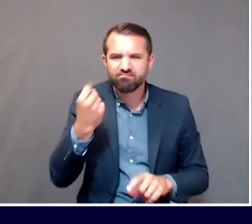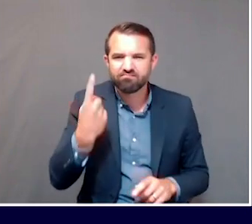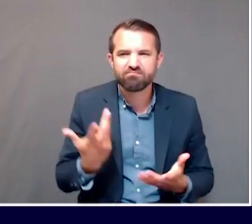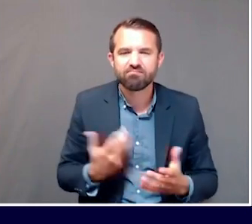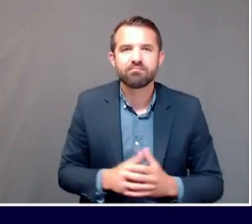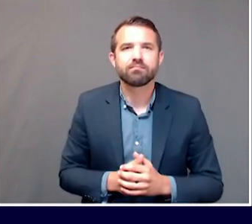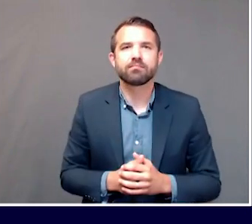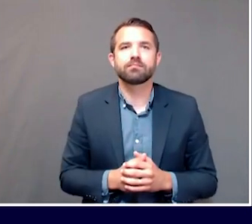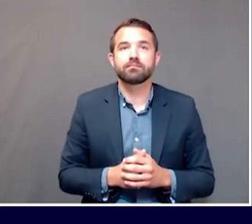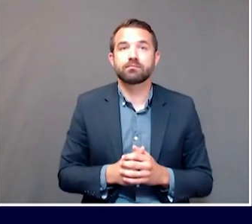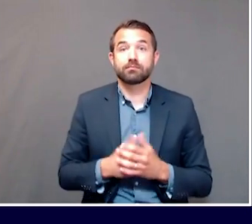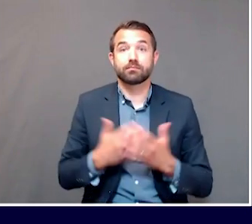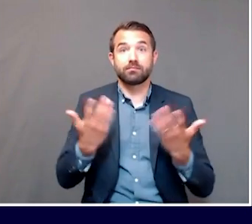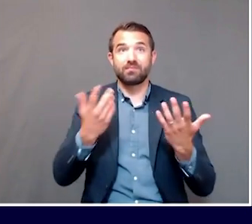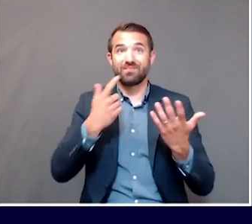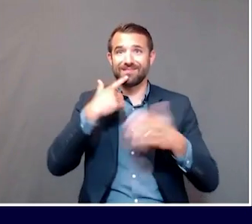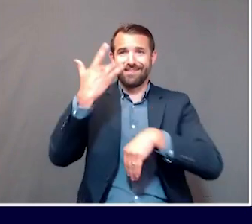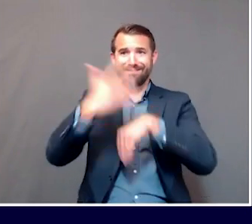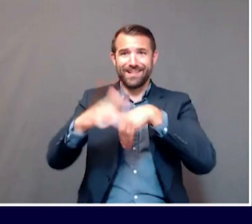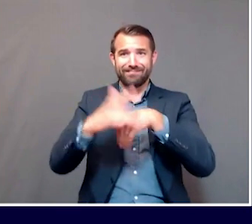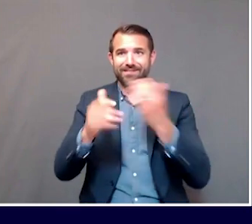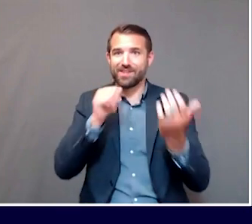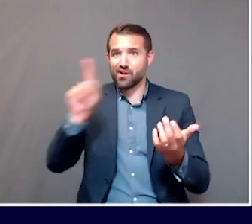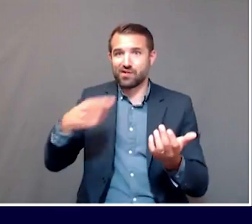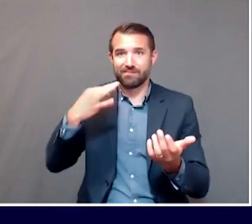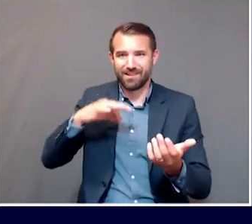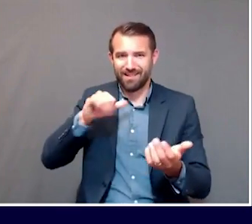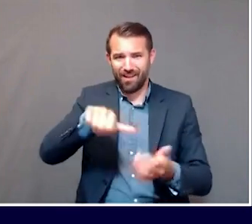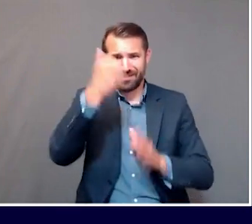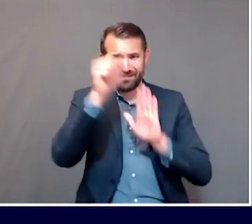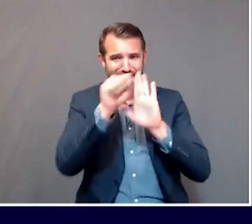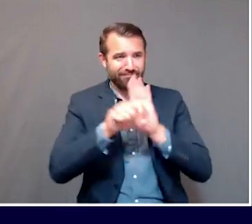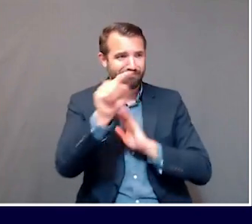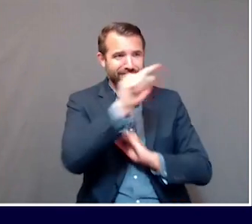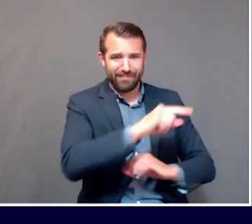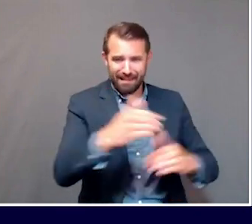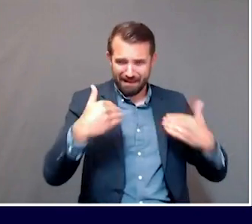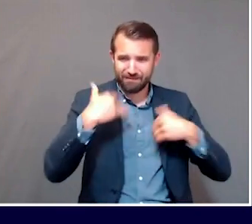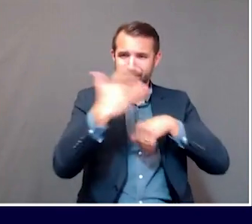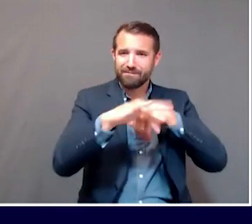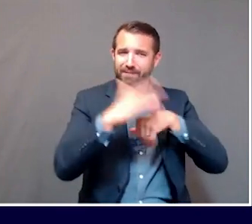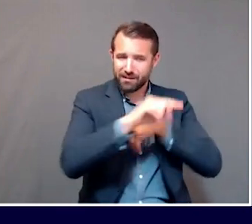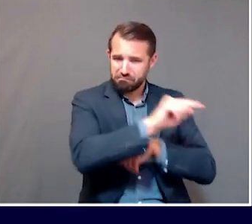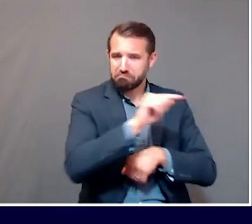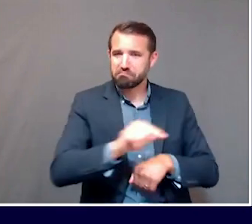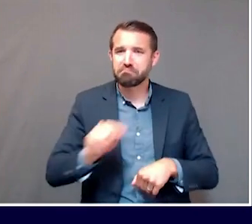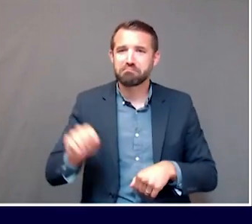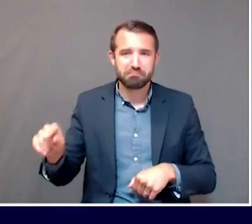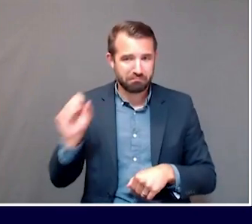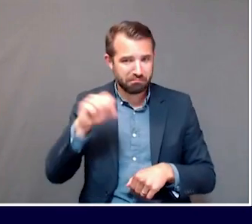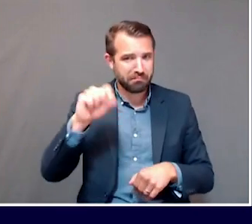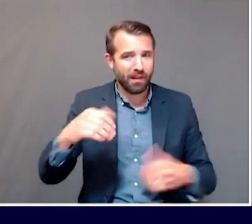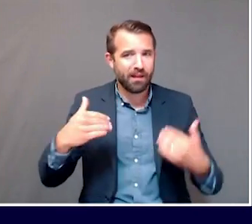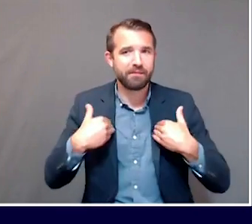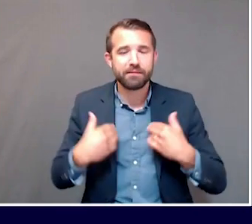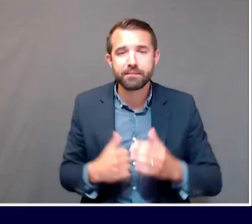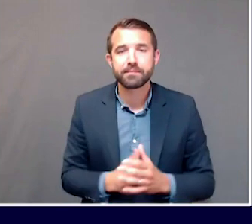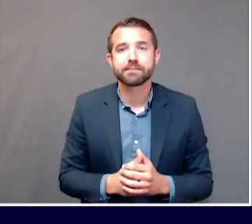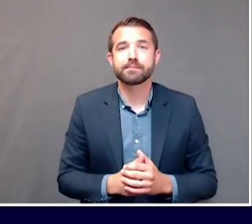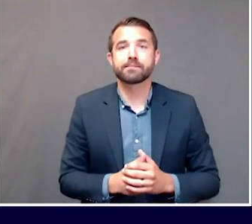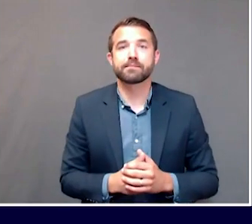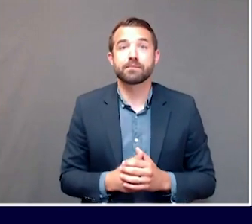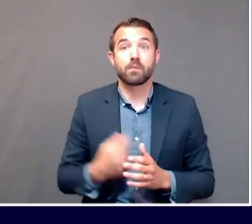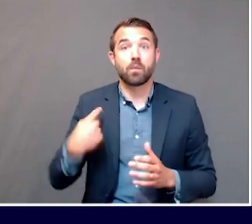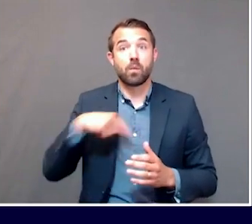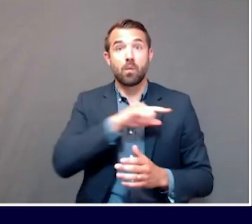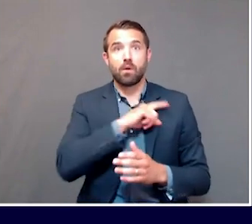widely available in other states as well as the state of Maine, more widely available than ever before. And the standing order that our state and